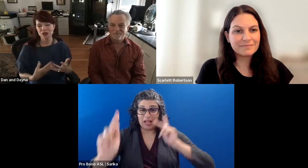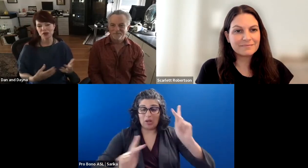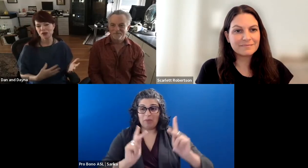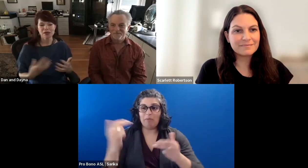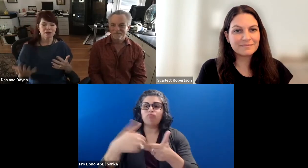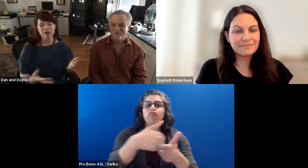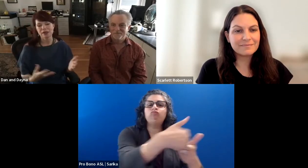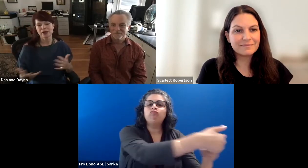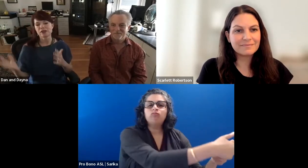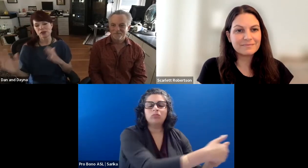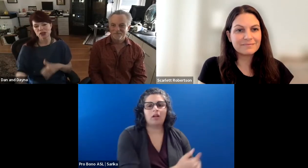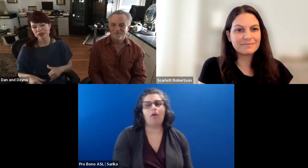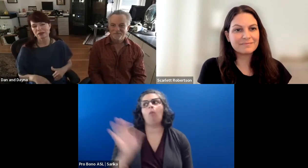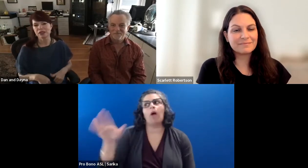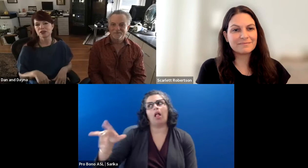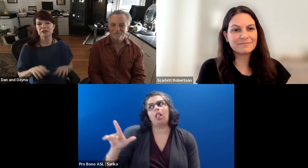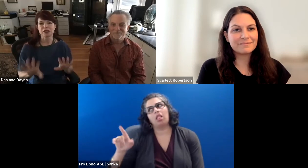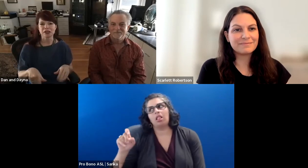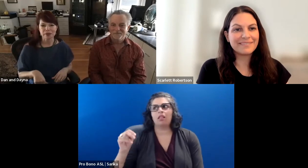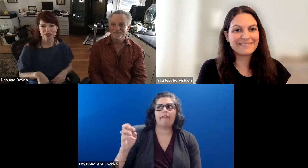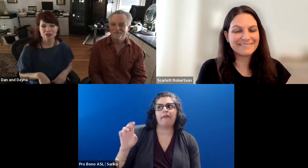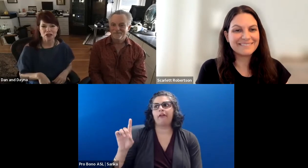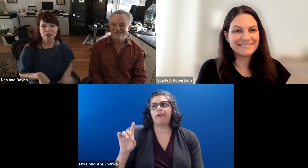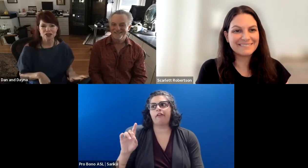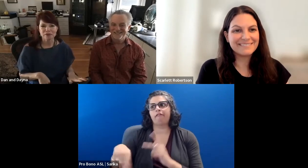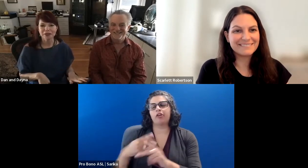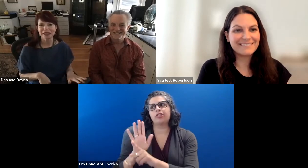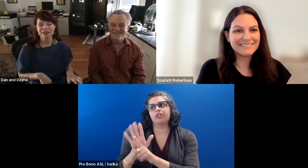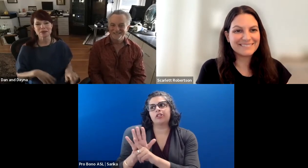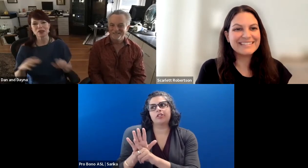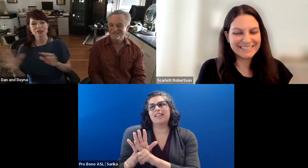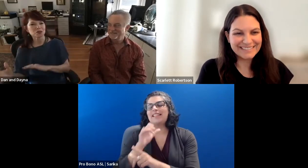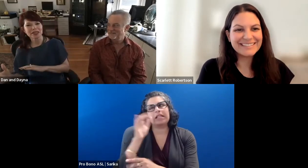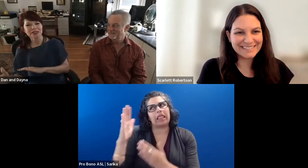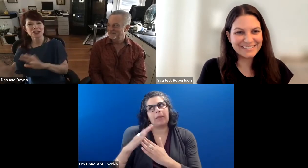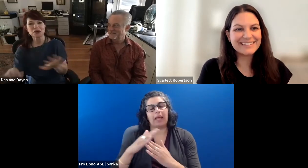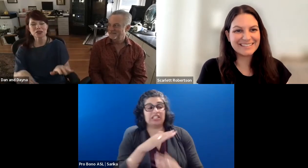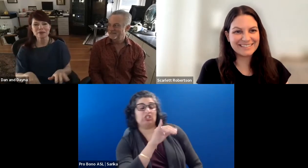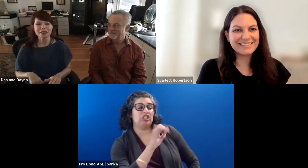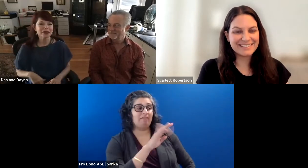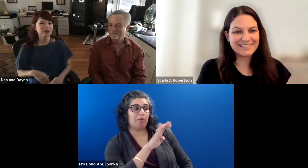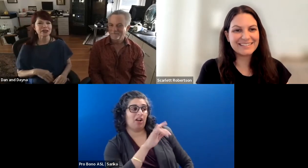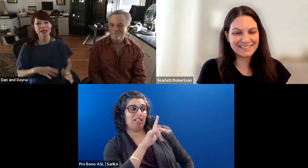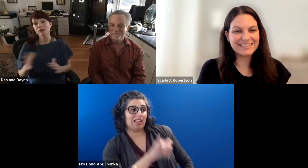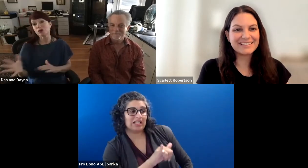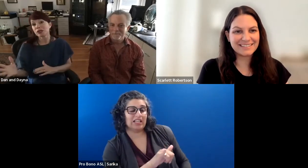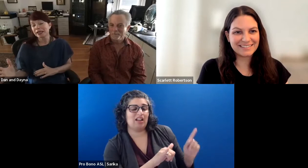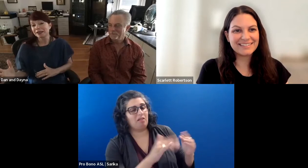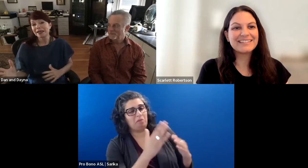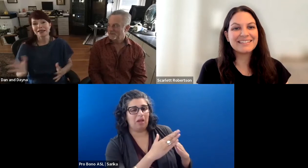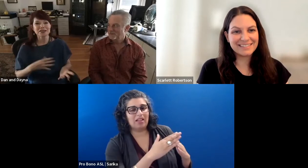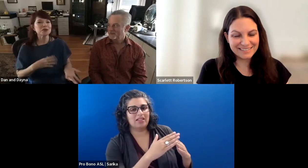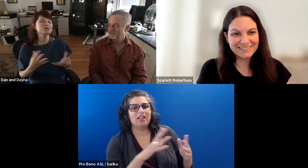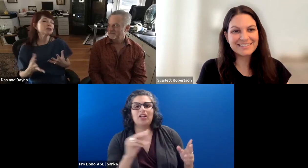with, well, Leonard's version is, definitely not the best. It's all about Jeff Buckley. And someone else will write in and say, no, it's all about Leonard. And like, have you heard